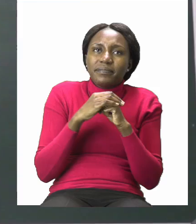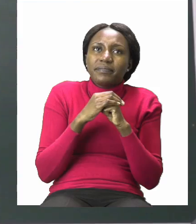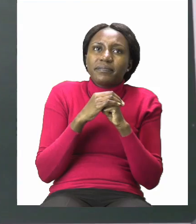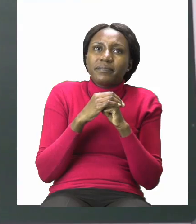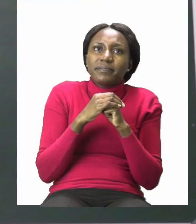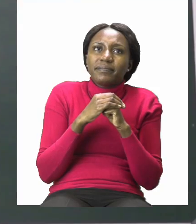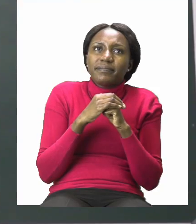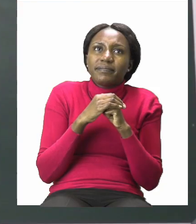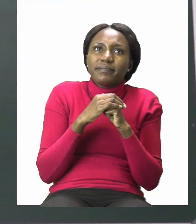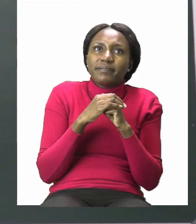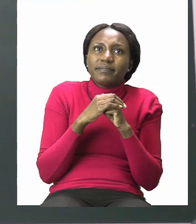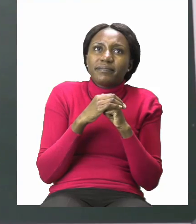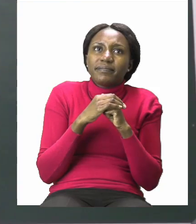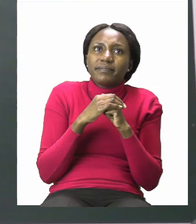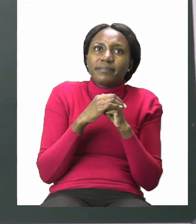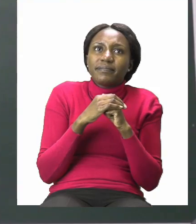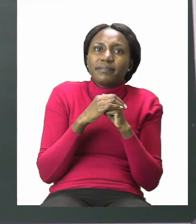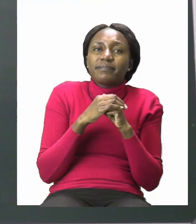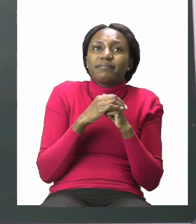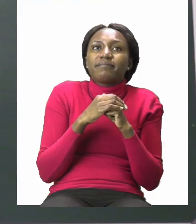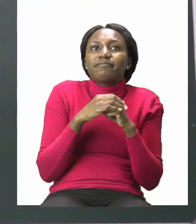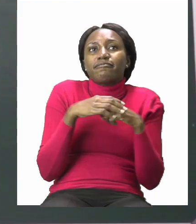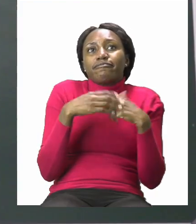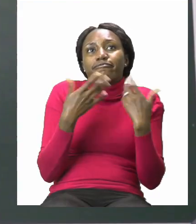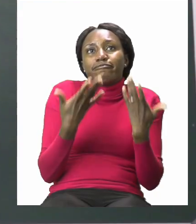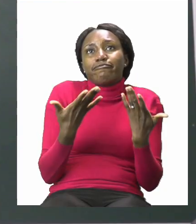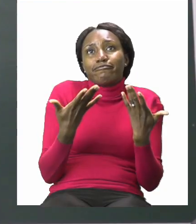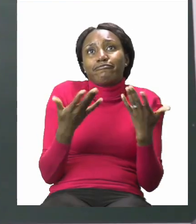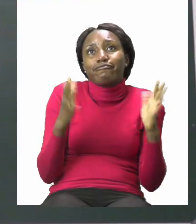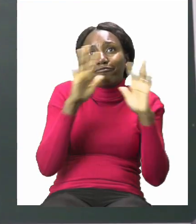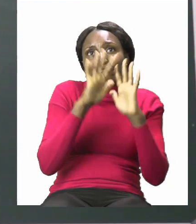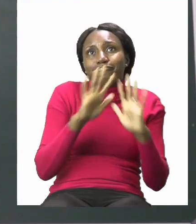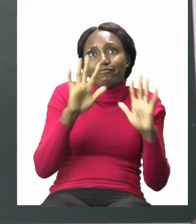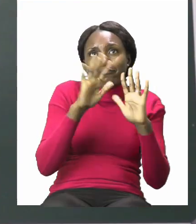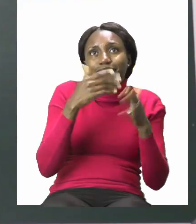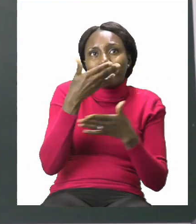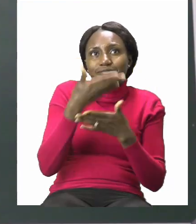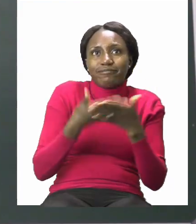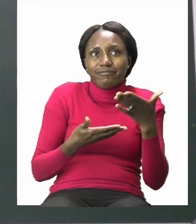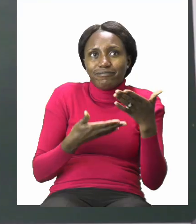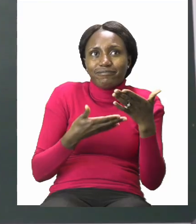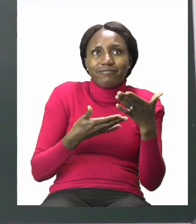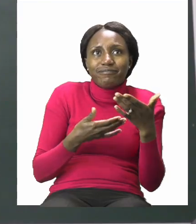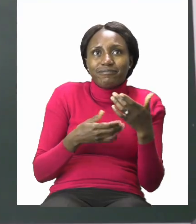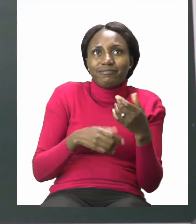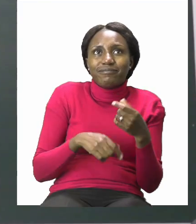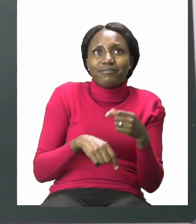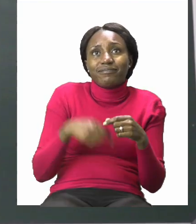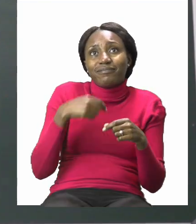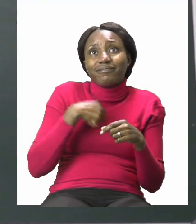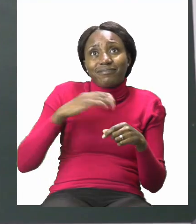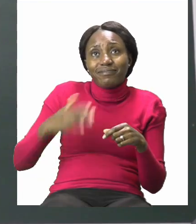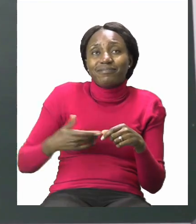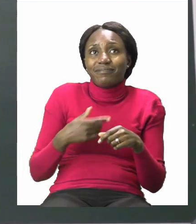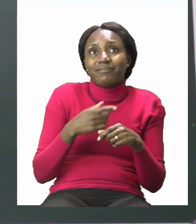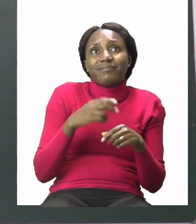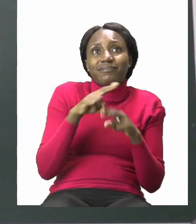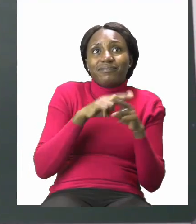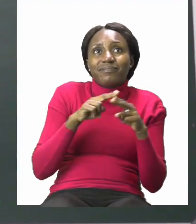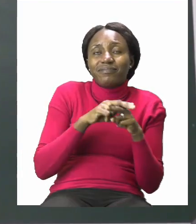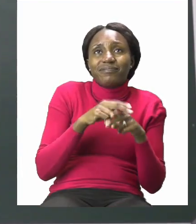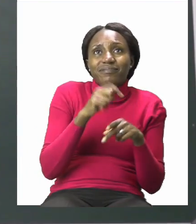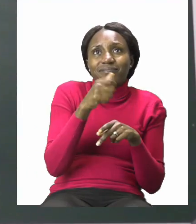if you're using a newspaper or another colorful paper. Today, I want to use rice.